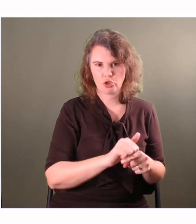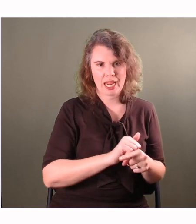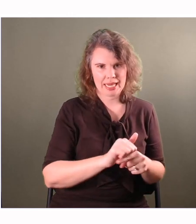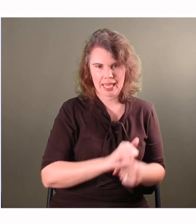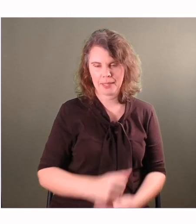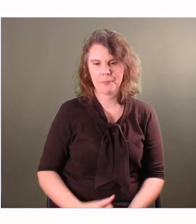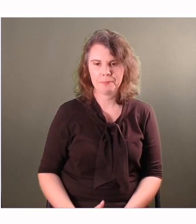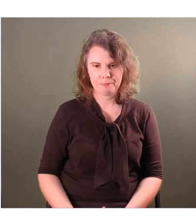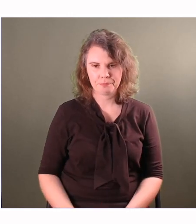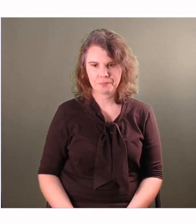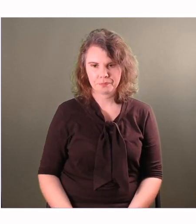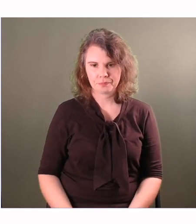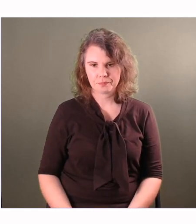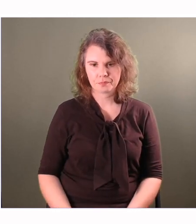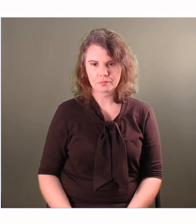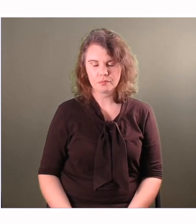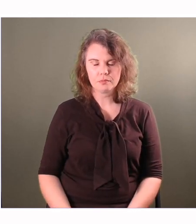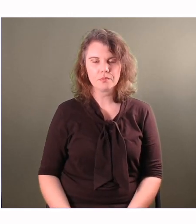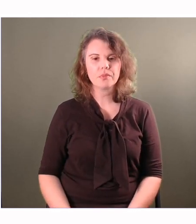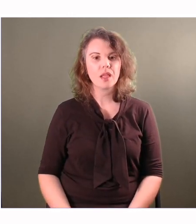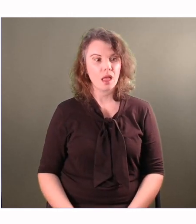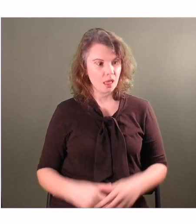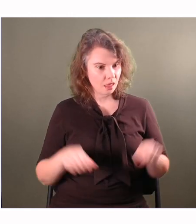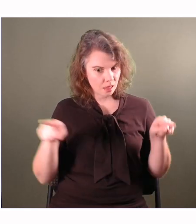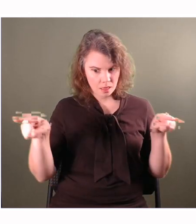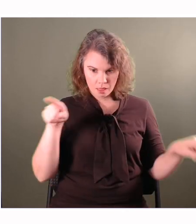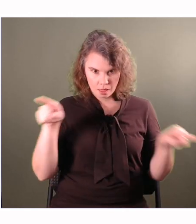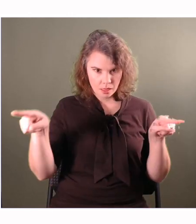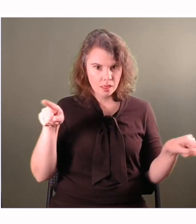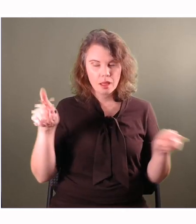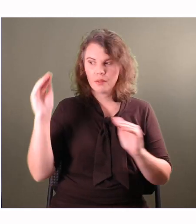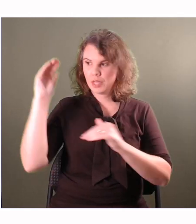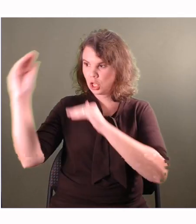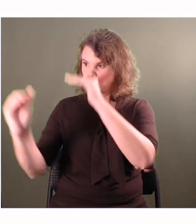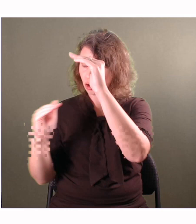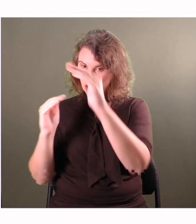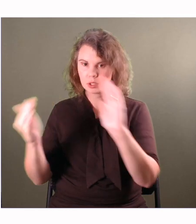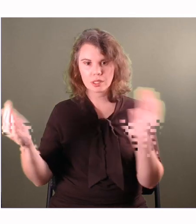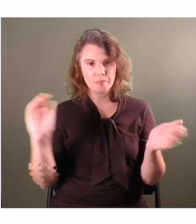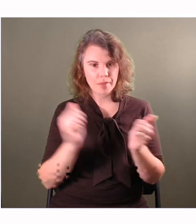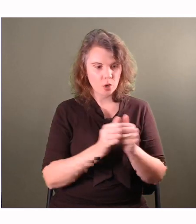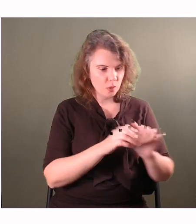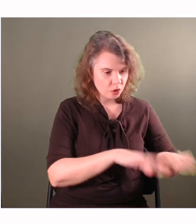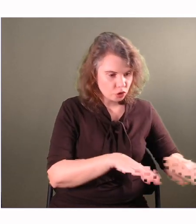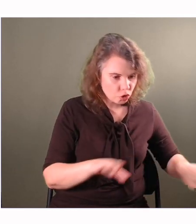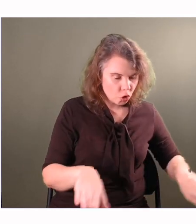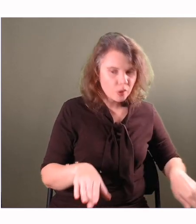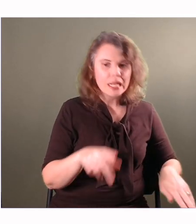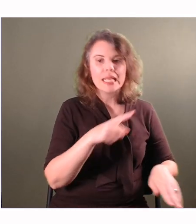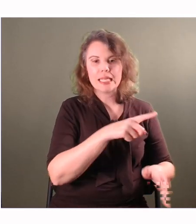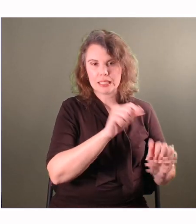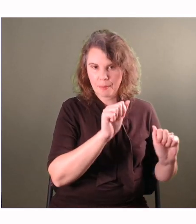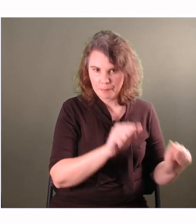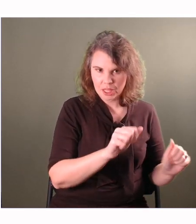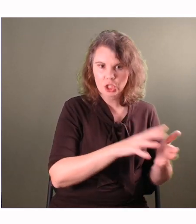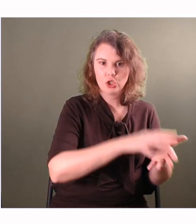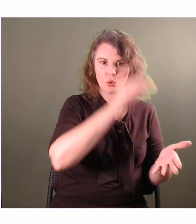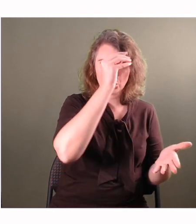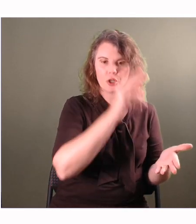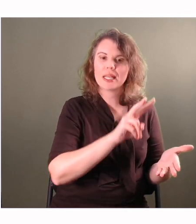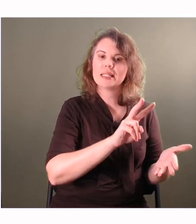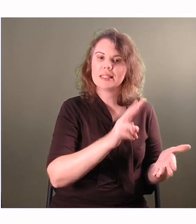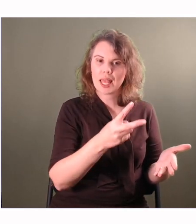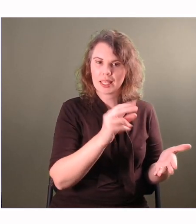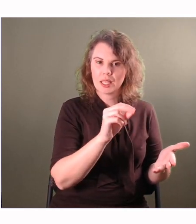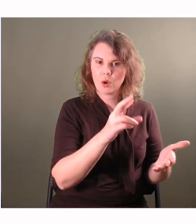training. And what you see when you do this and look at the model's ability to learn second order